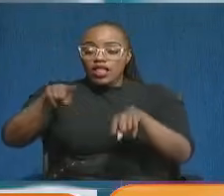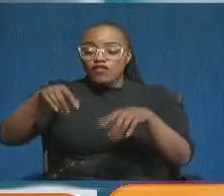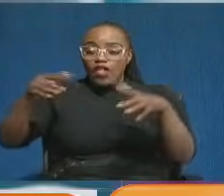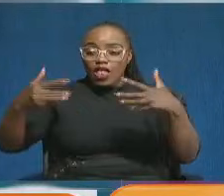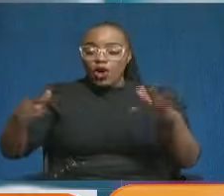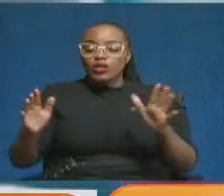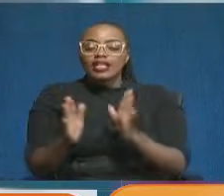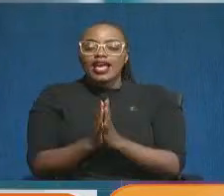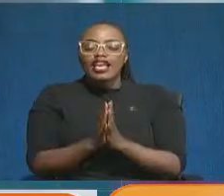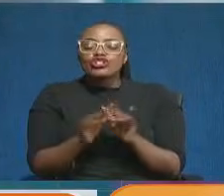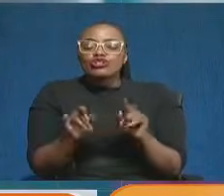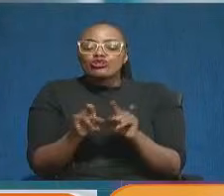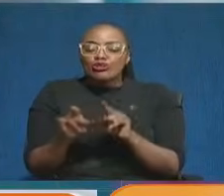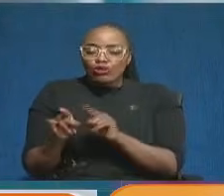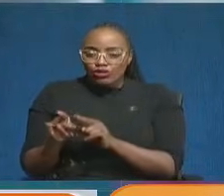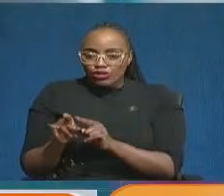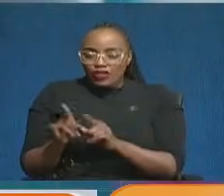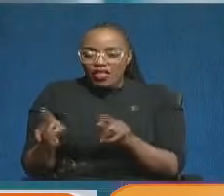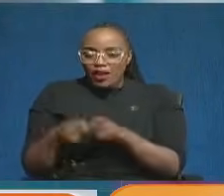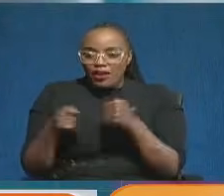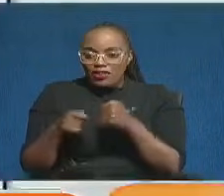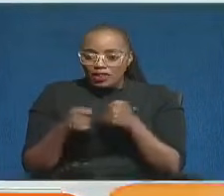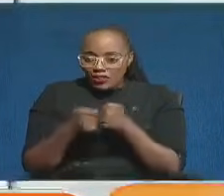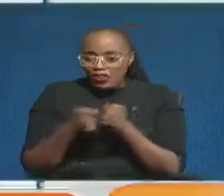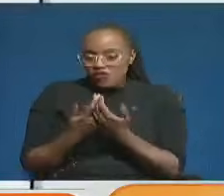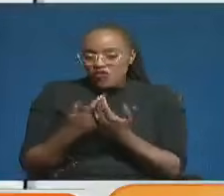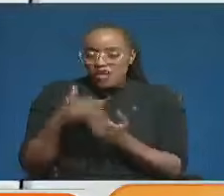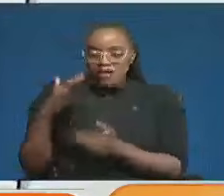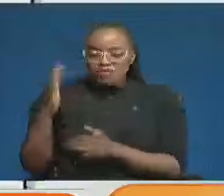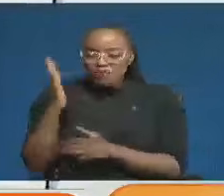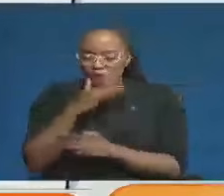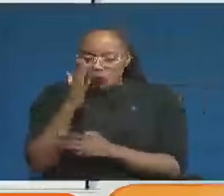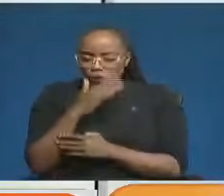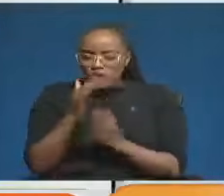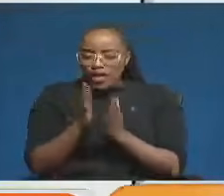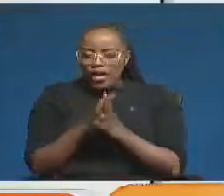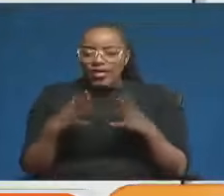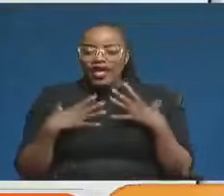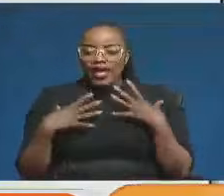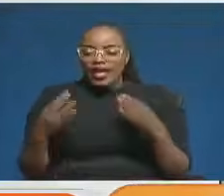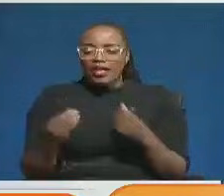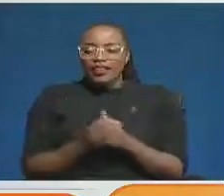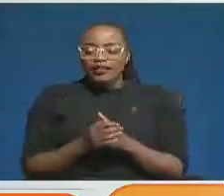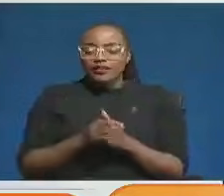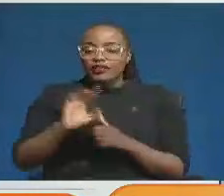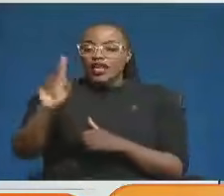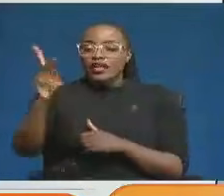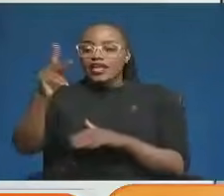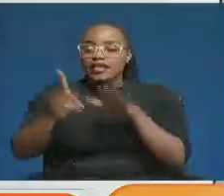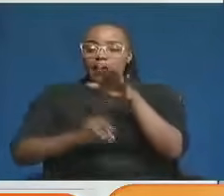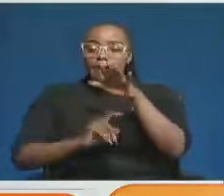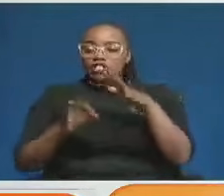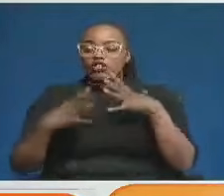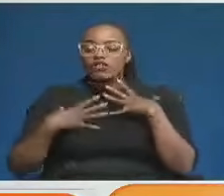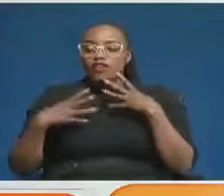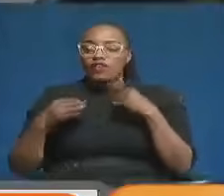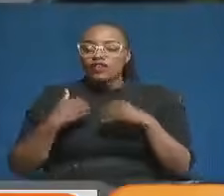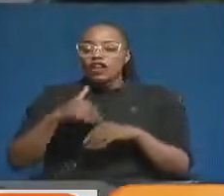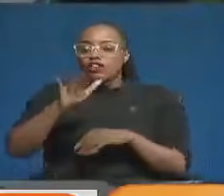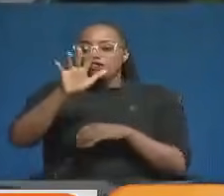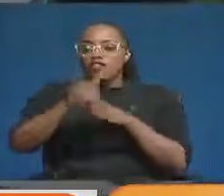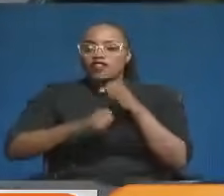loss, as well as the crisis of pollution and health. Kenya's Ministry of Health has developed a